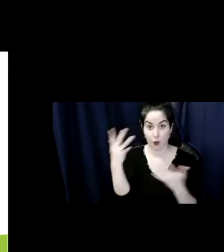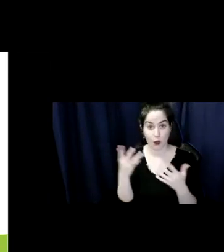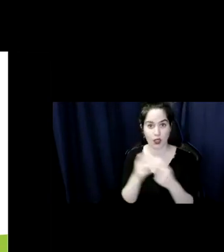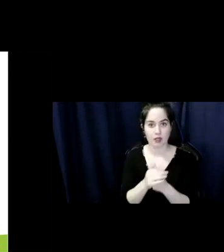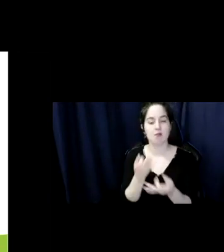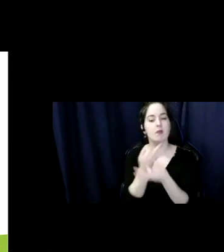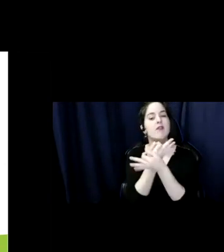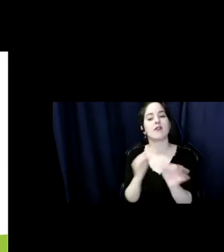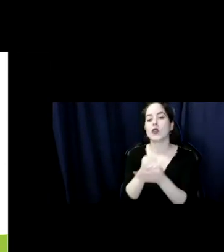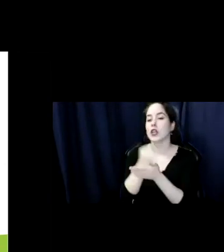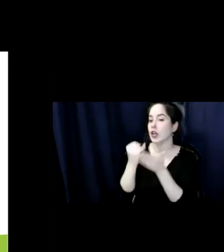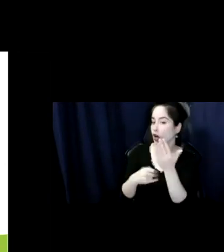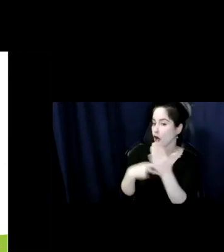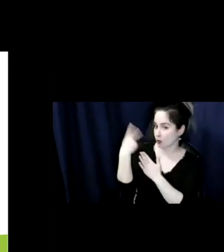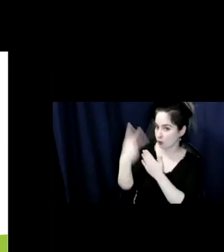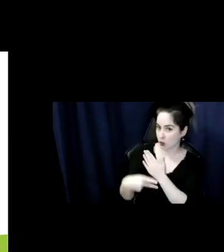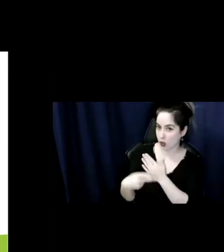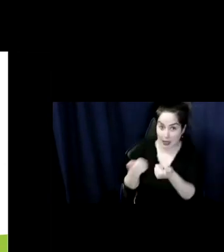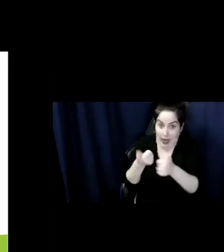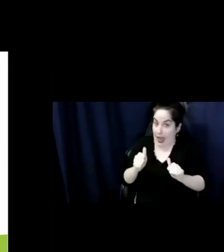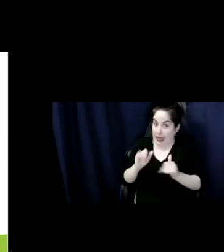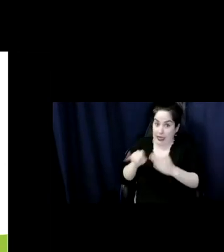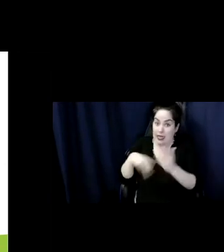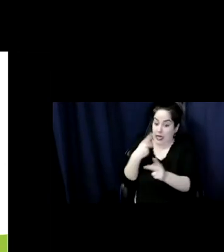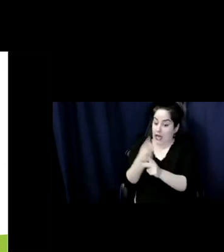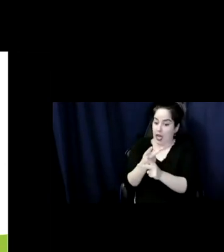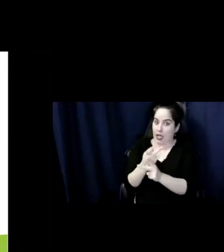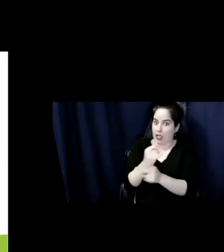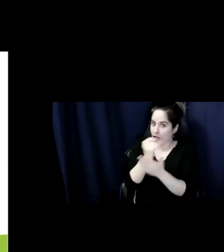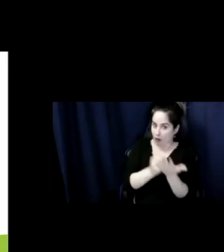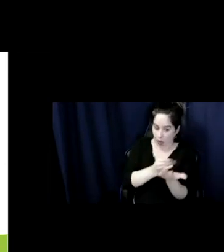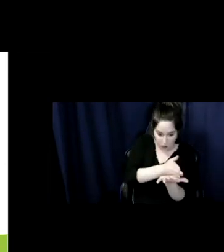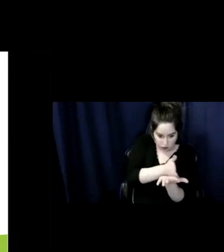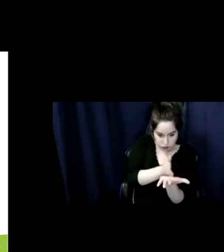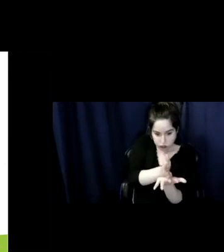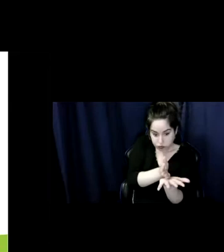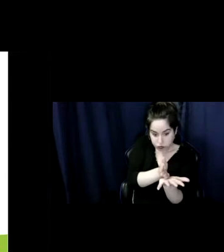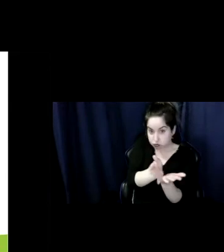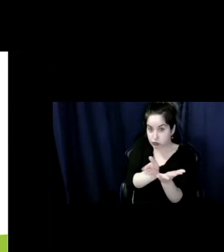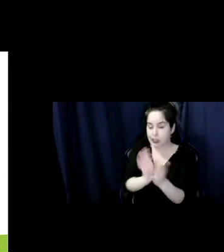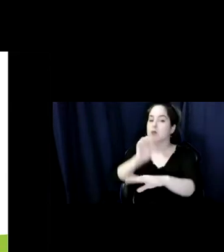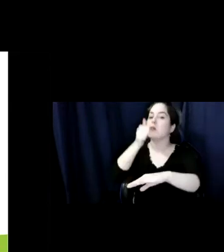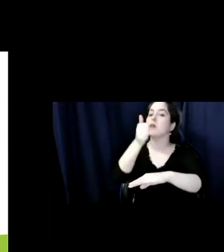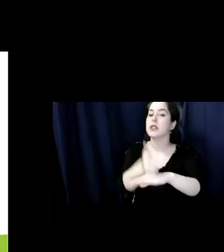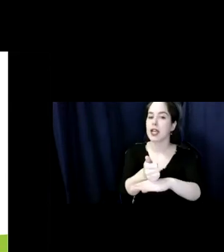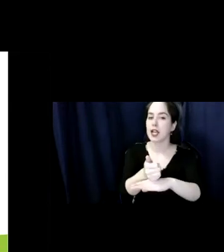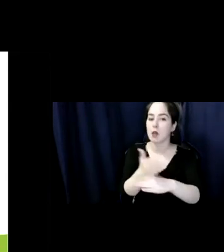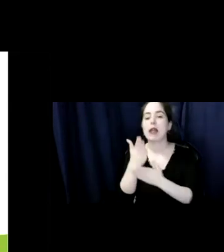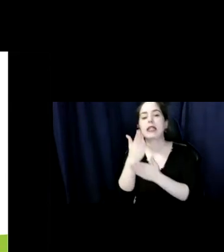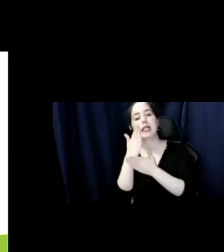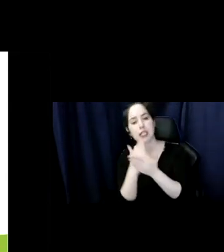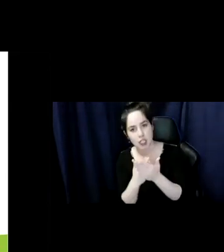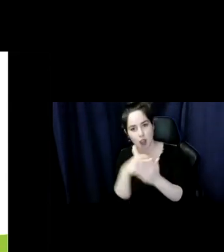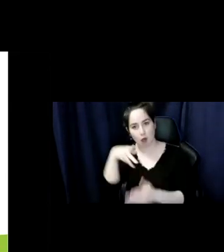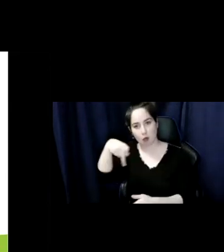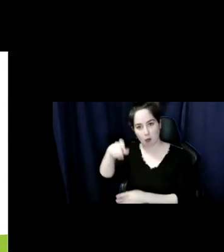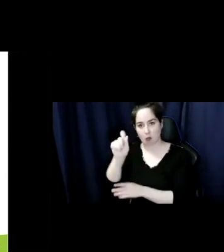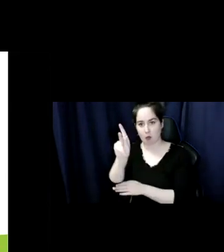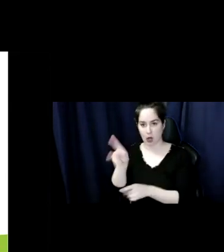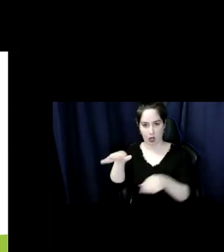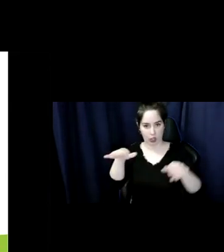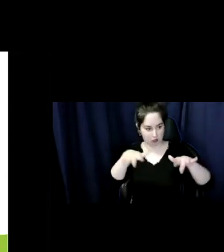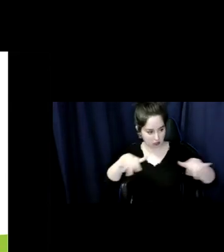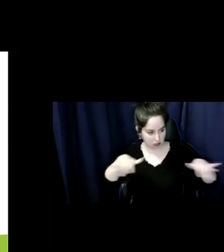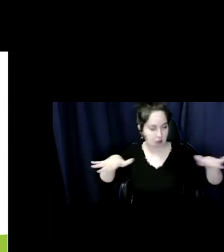in any artistic discipline in selected parks that are in Toronto.